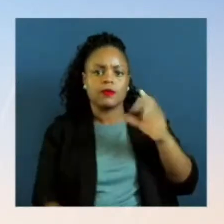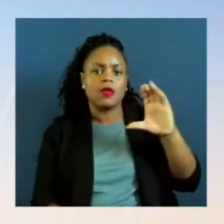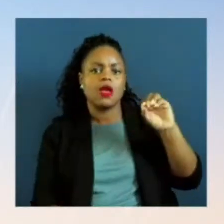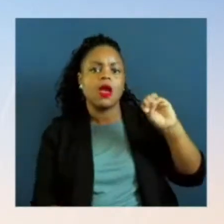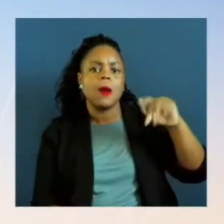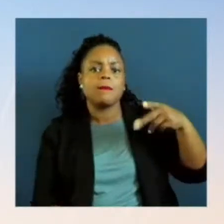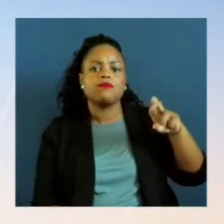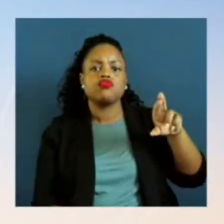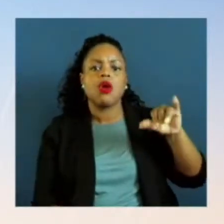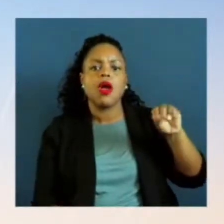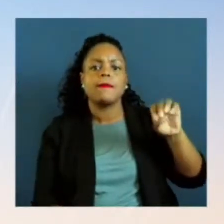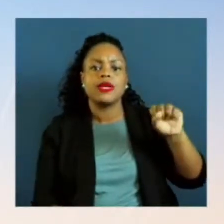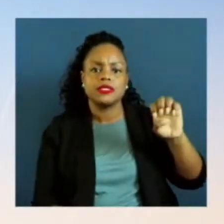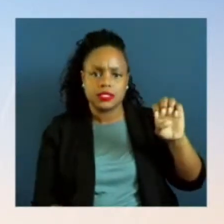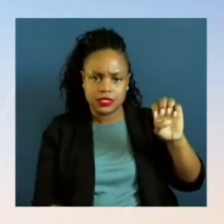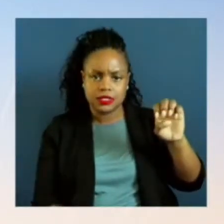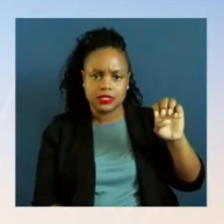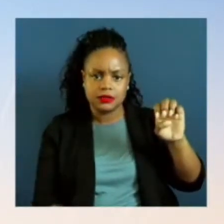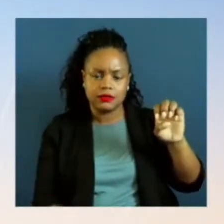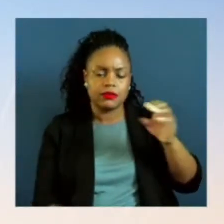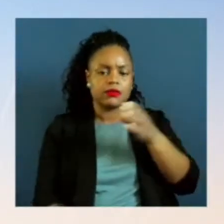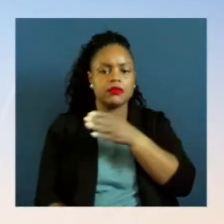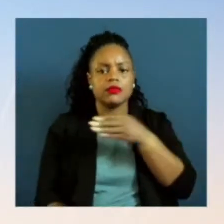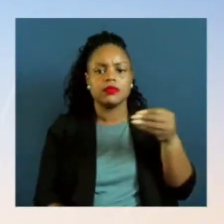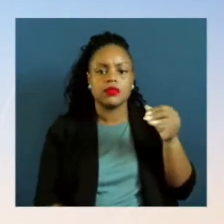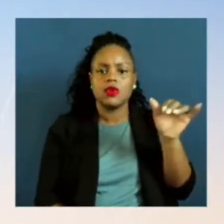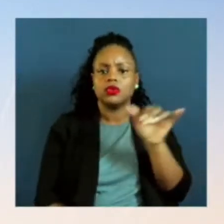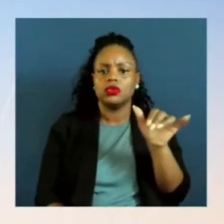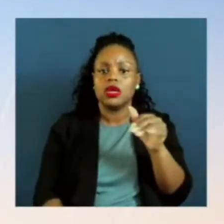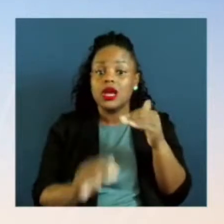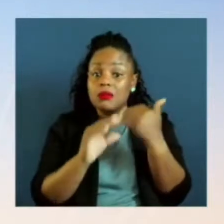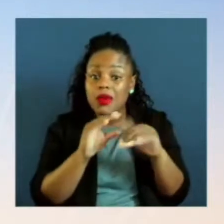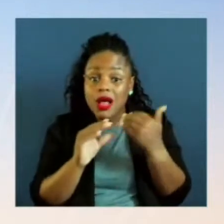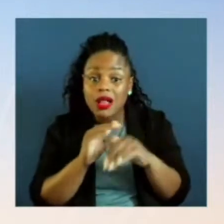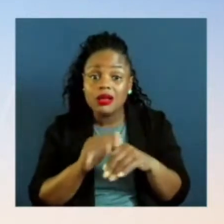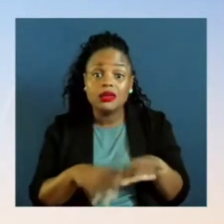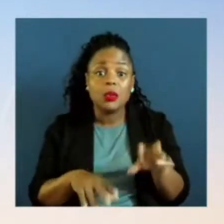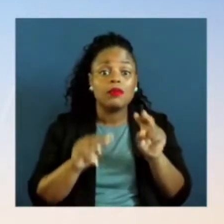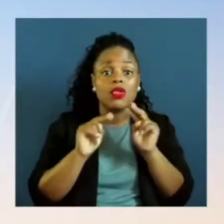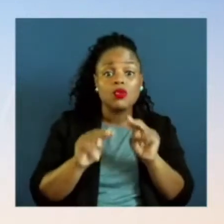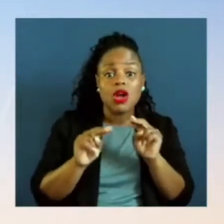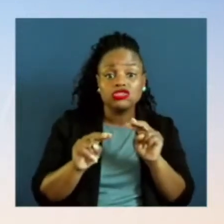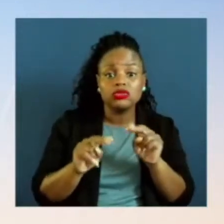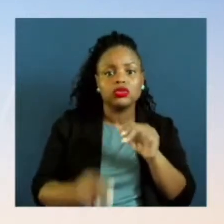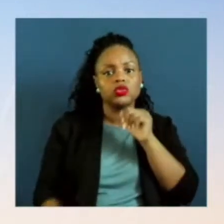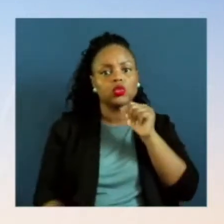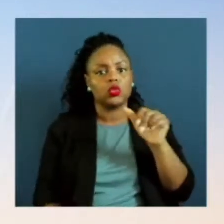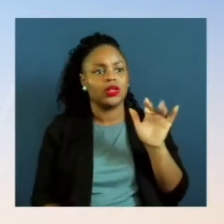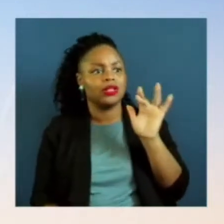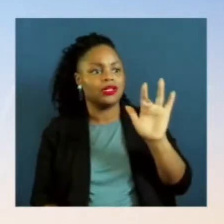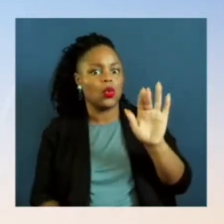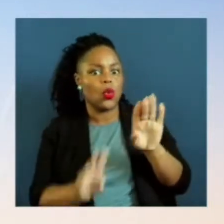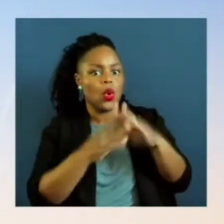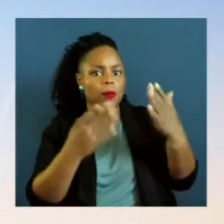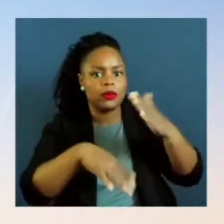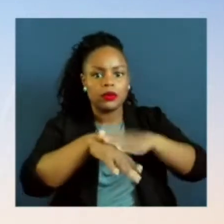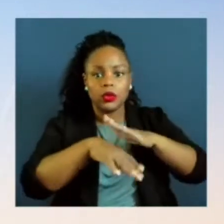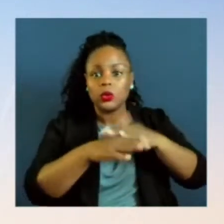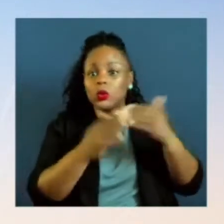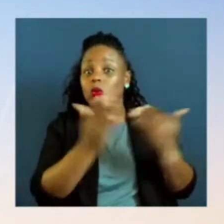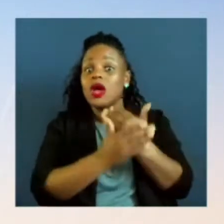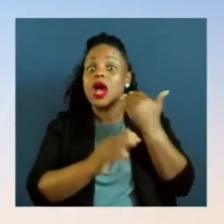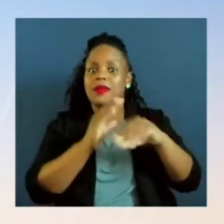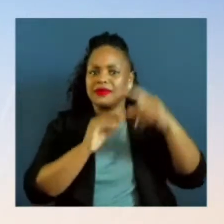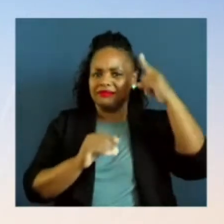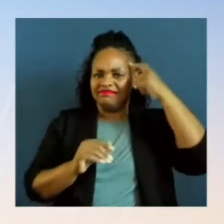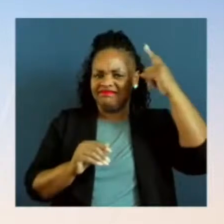vigilant for phishing emails and clicking on links that may be new or something that looks unusual. I want